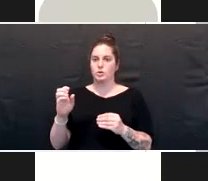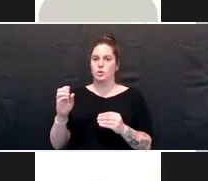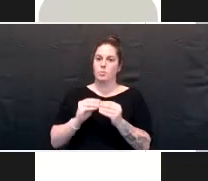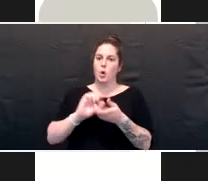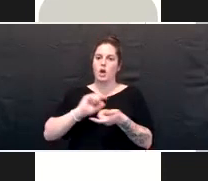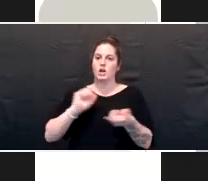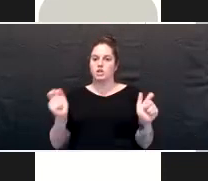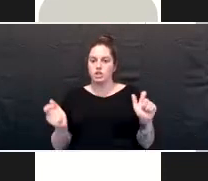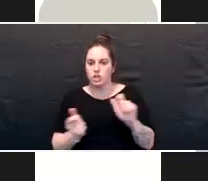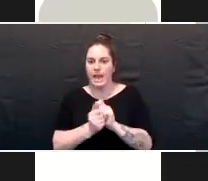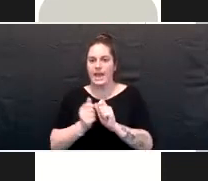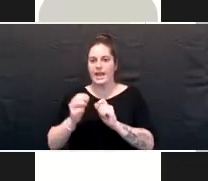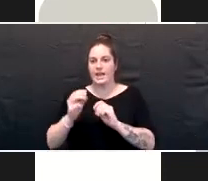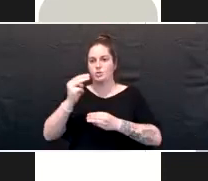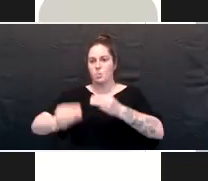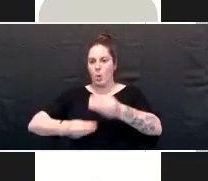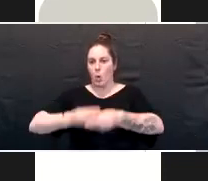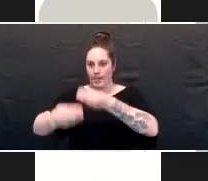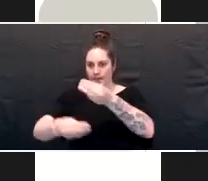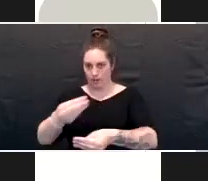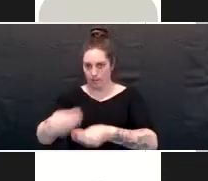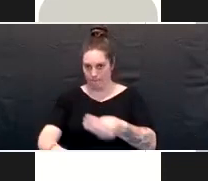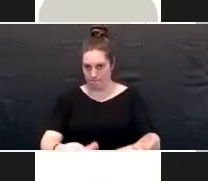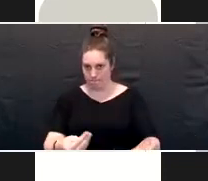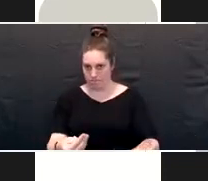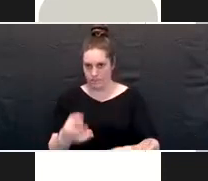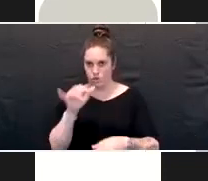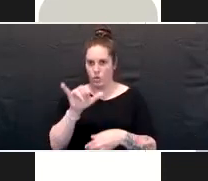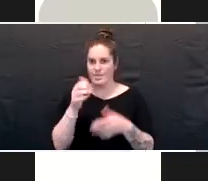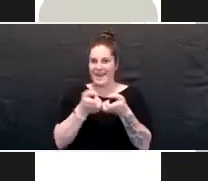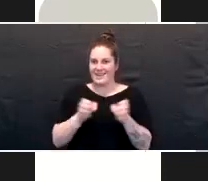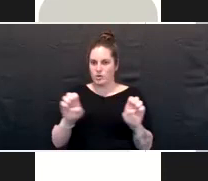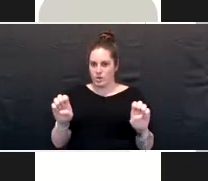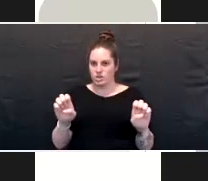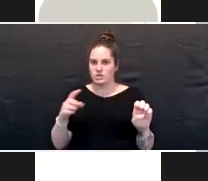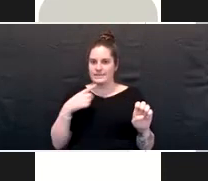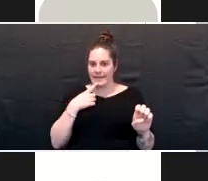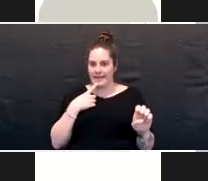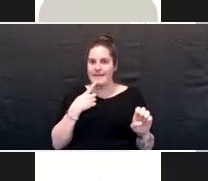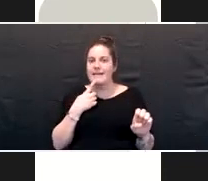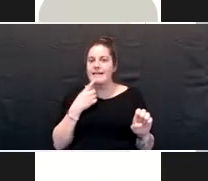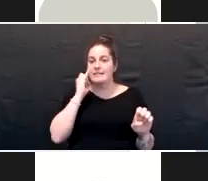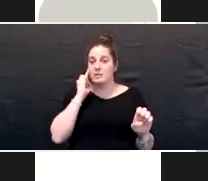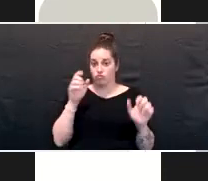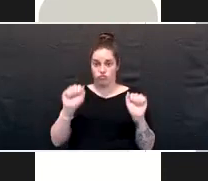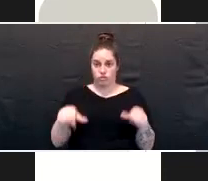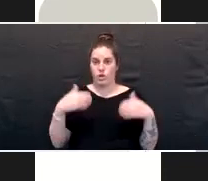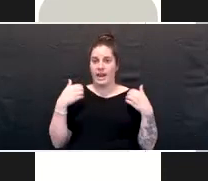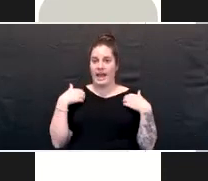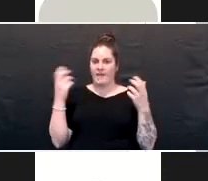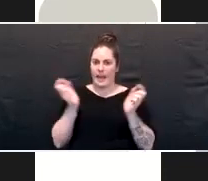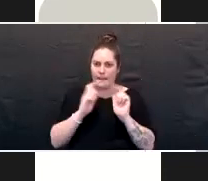And so this equation tells us that, for example, that you can have a large